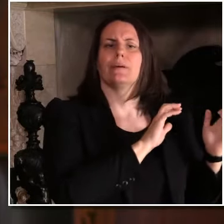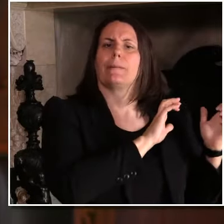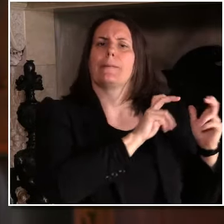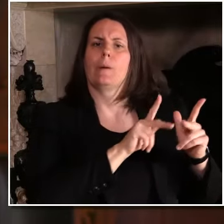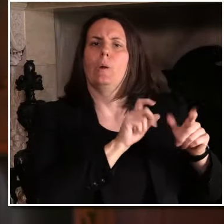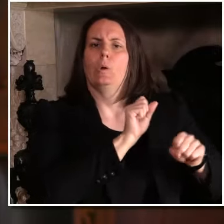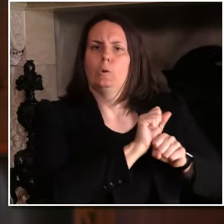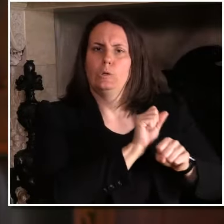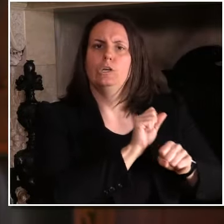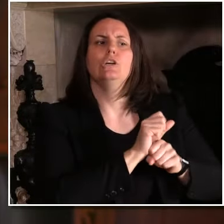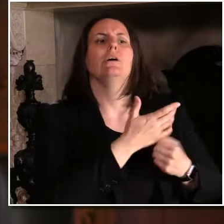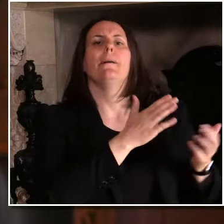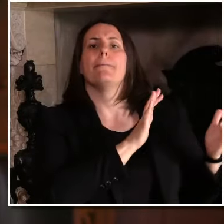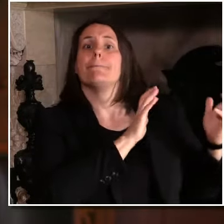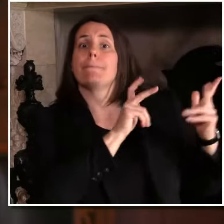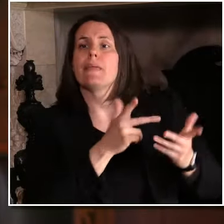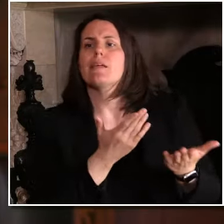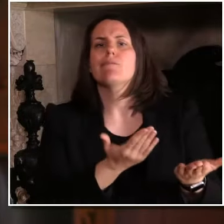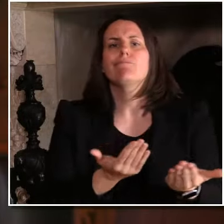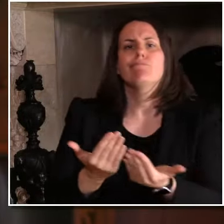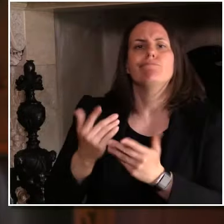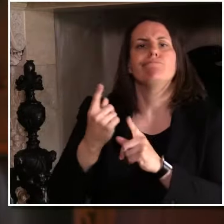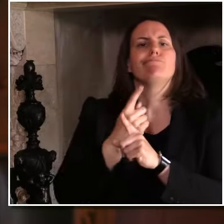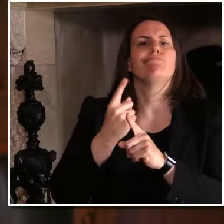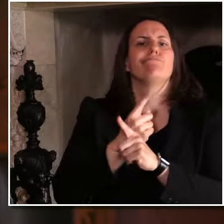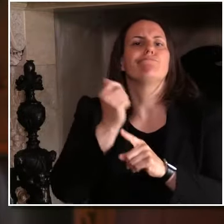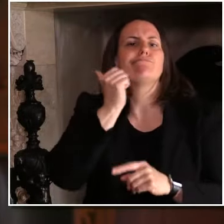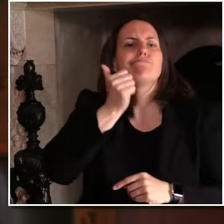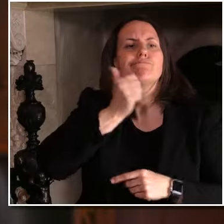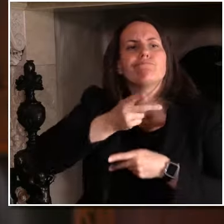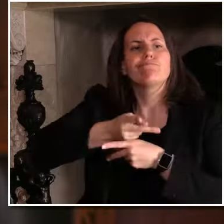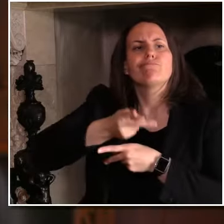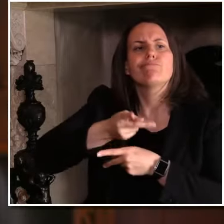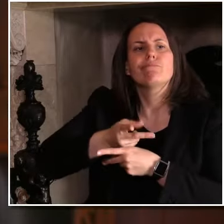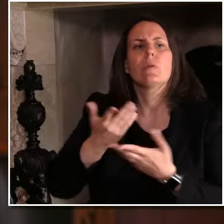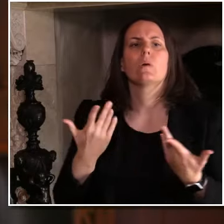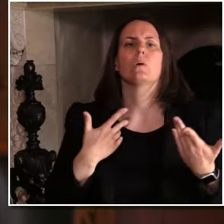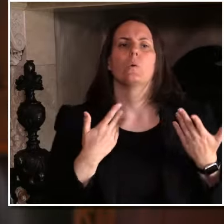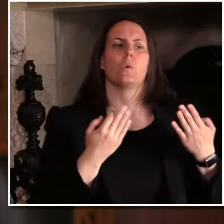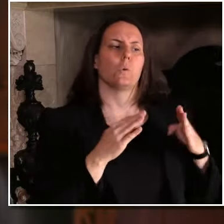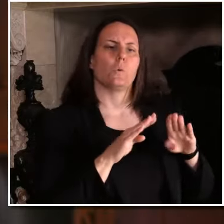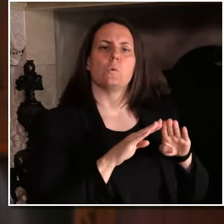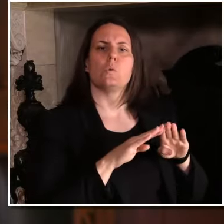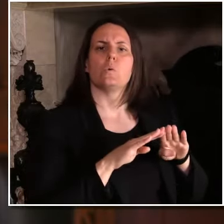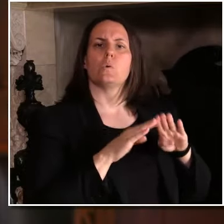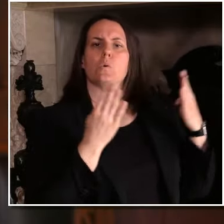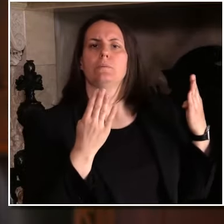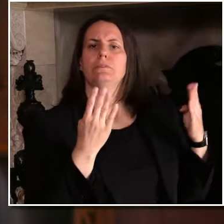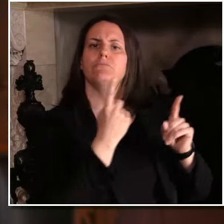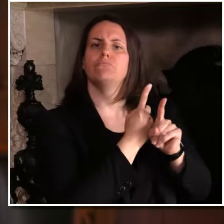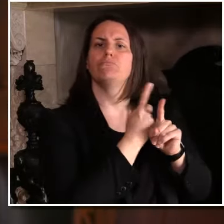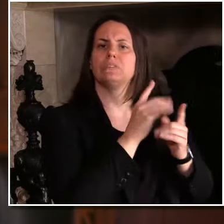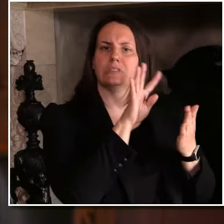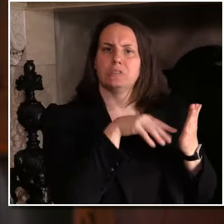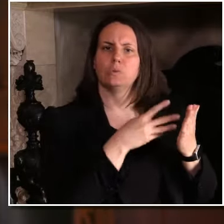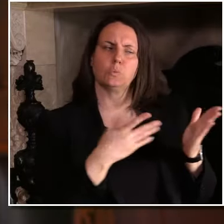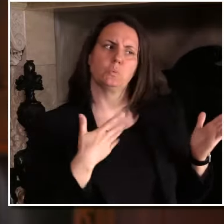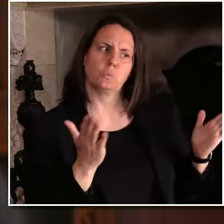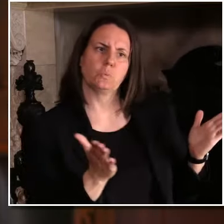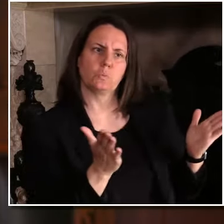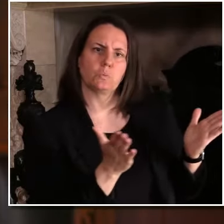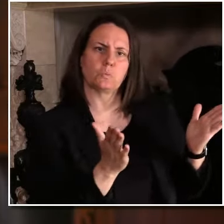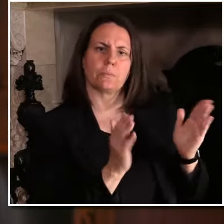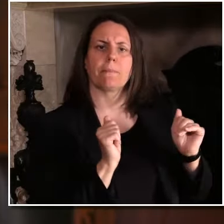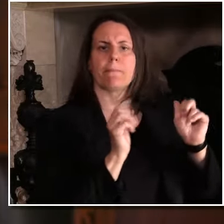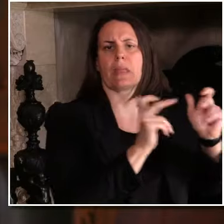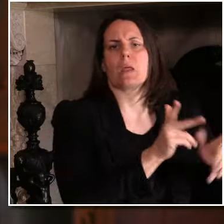of those folks to start going back to work in their healthcare systems. So it's part of the bigger picture for us. It's a piece that we are